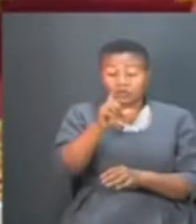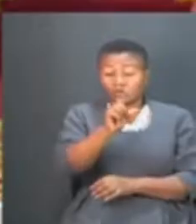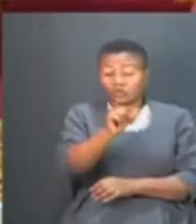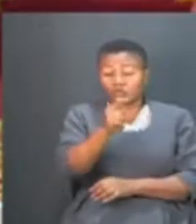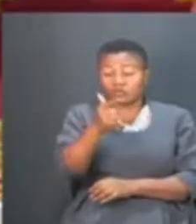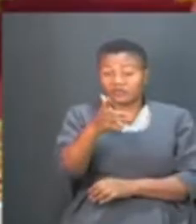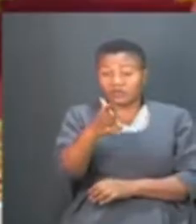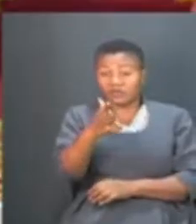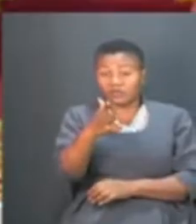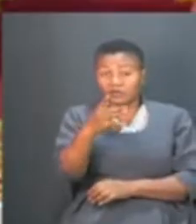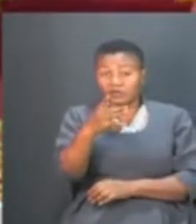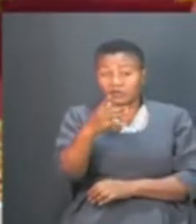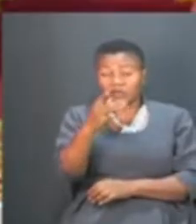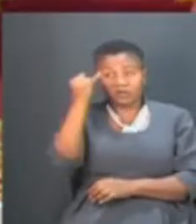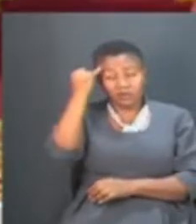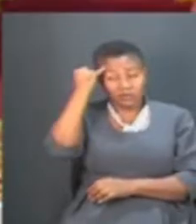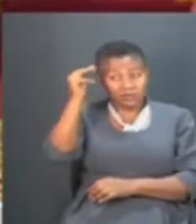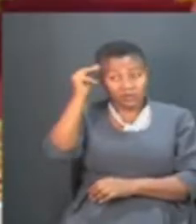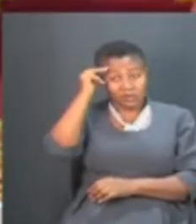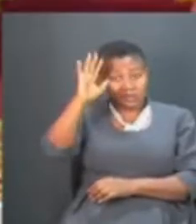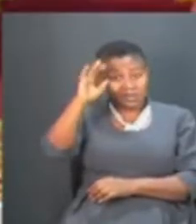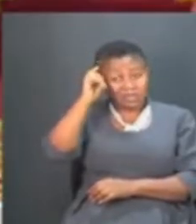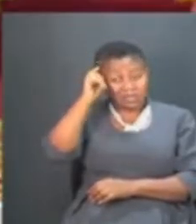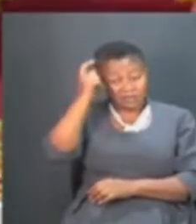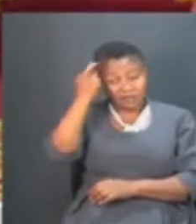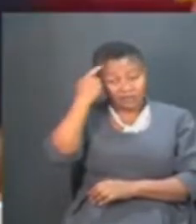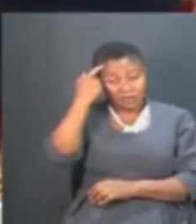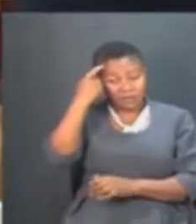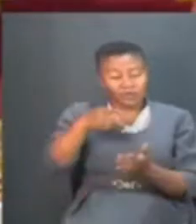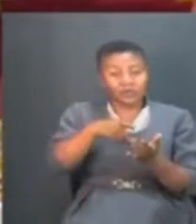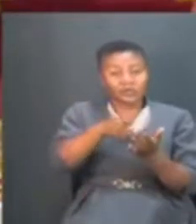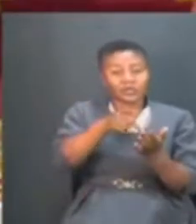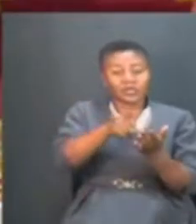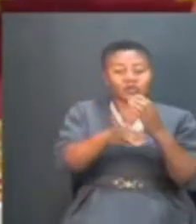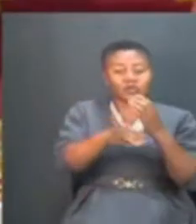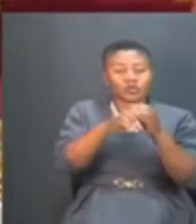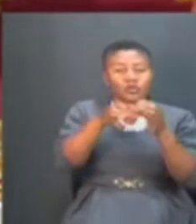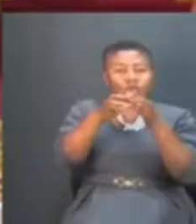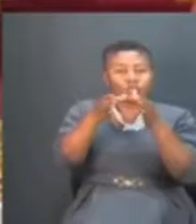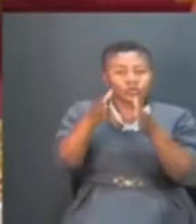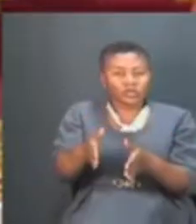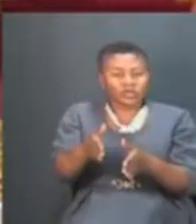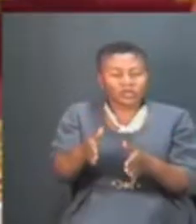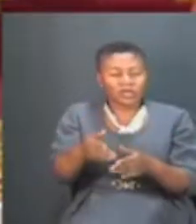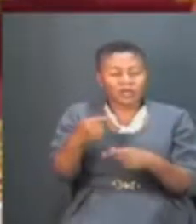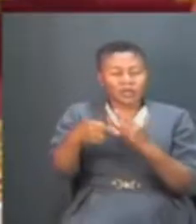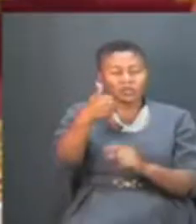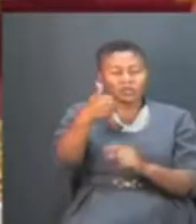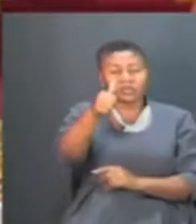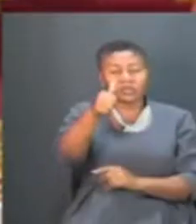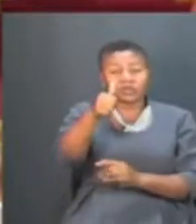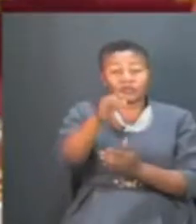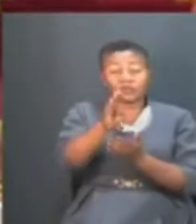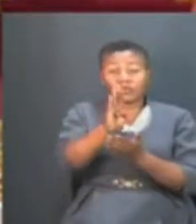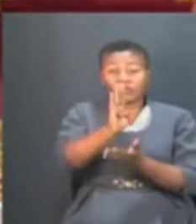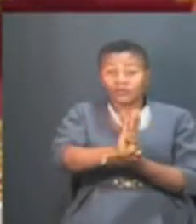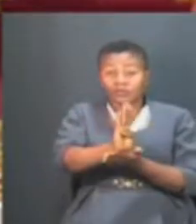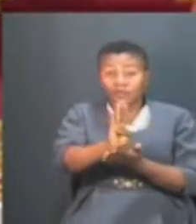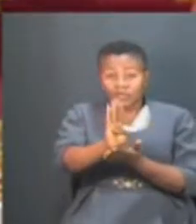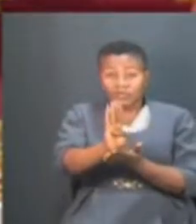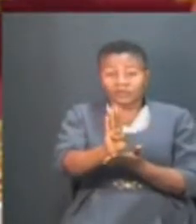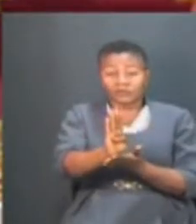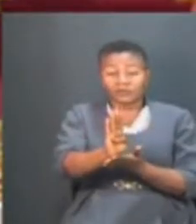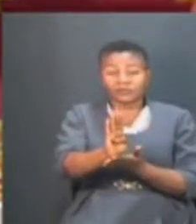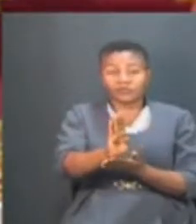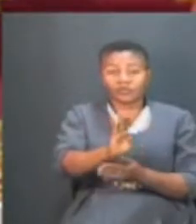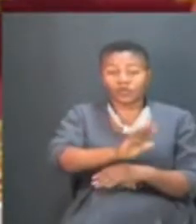Mohammed's government has paid contracts he inherited, contractors, almost 10 billion Ghana cedi. Almost all these contracts were